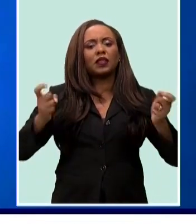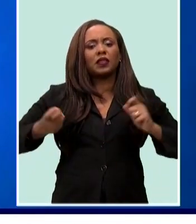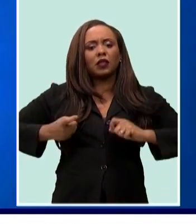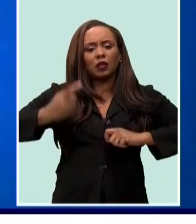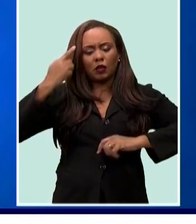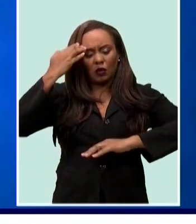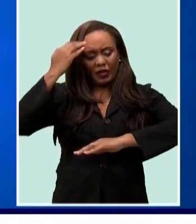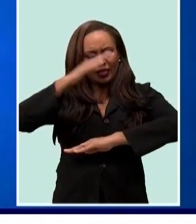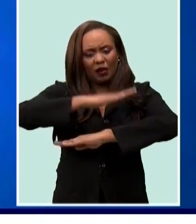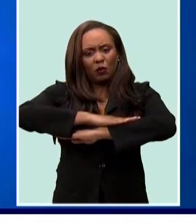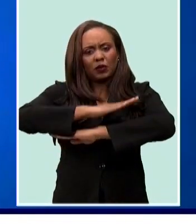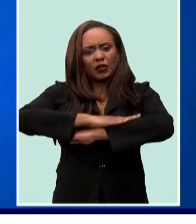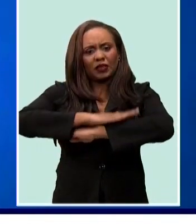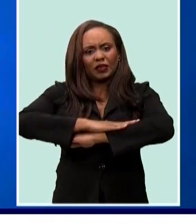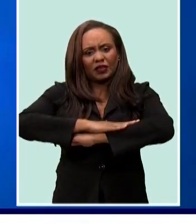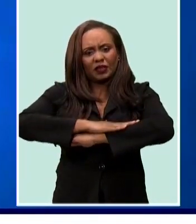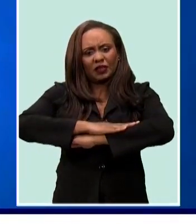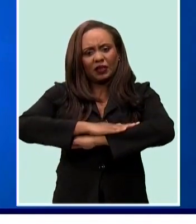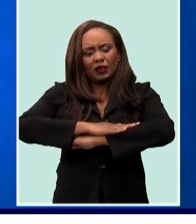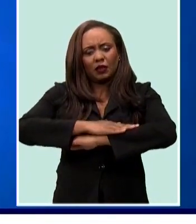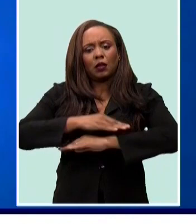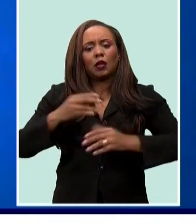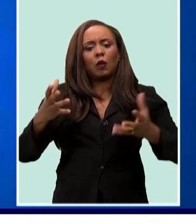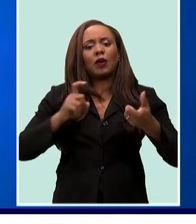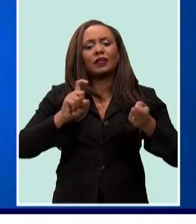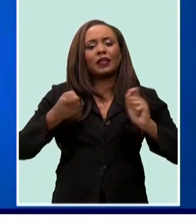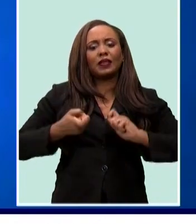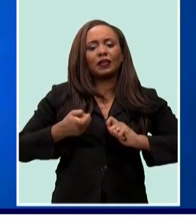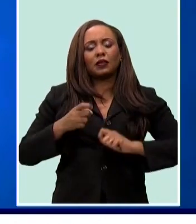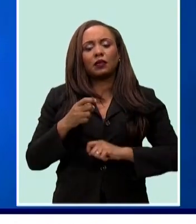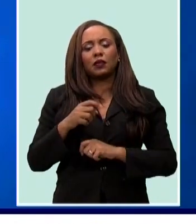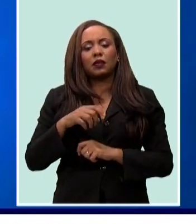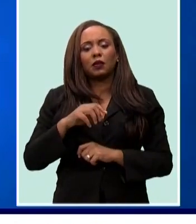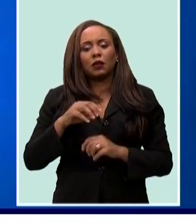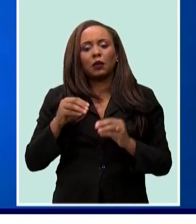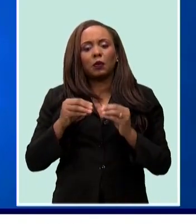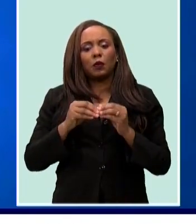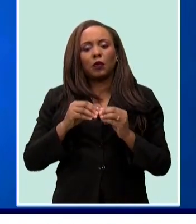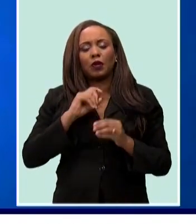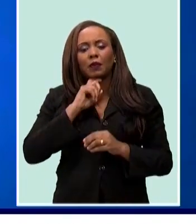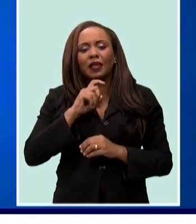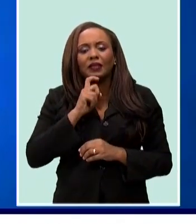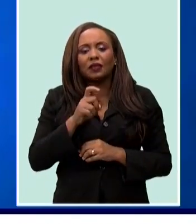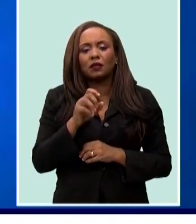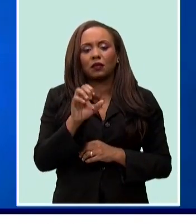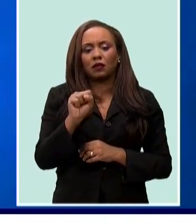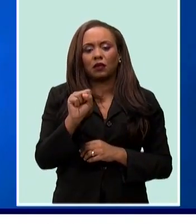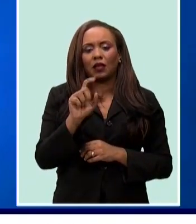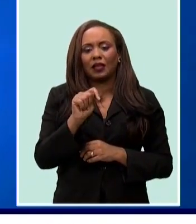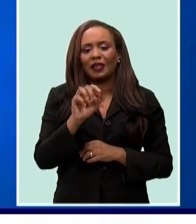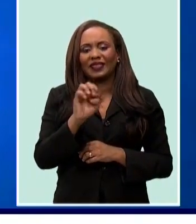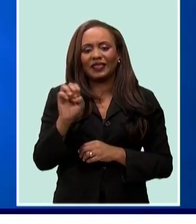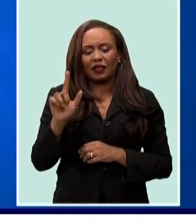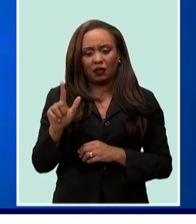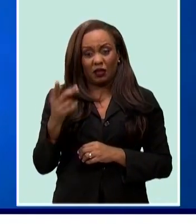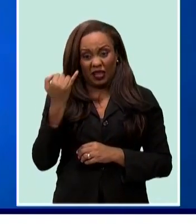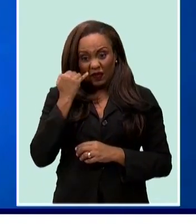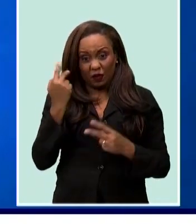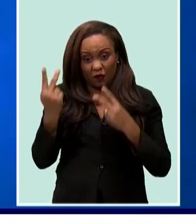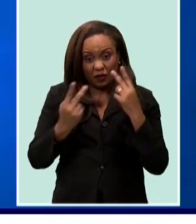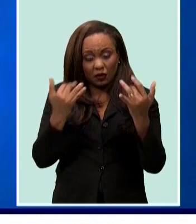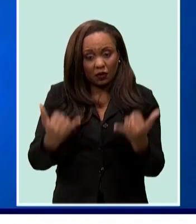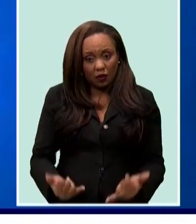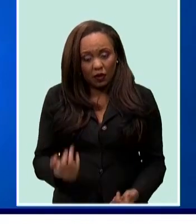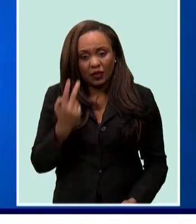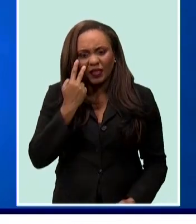what currently exists to a stainless steel countertop. If you were to visit the area now, you would see deep holes within the tiles